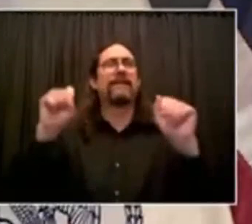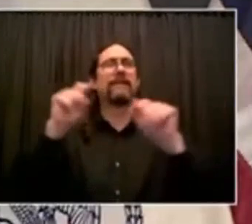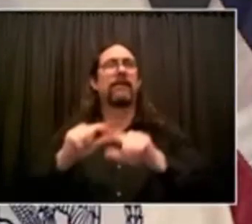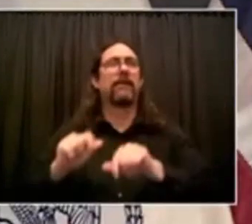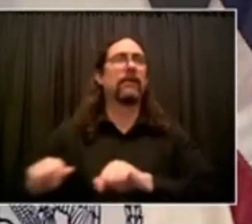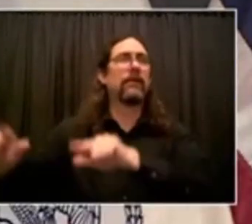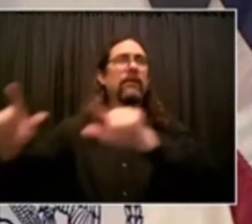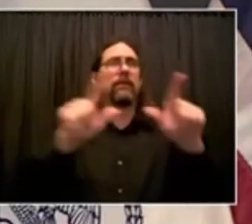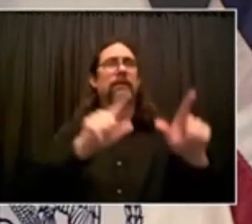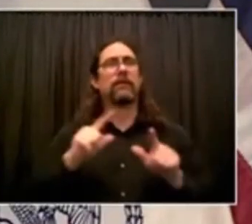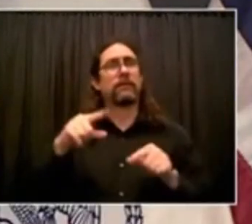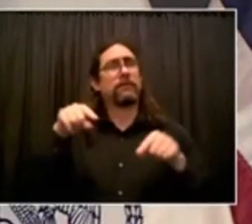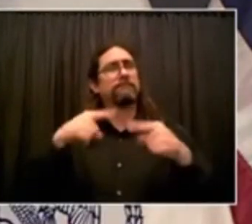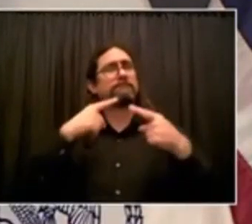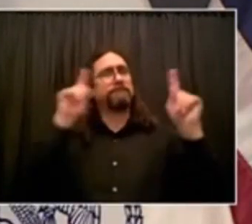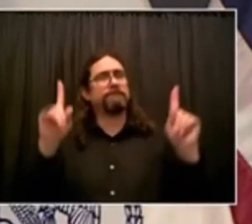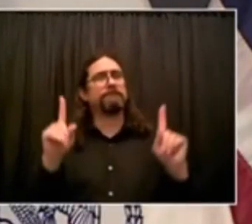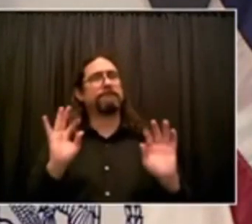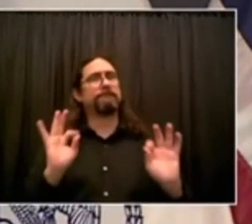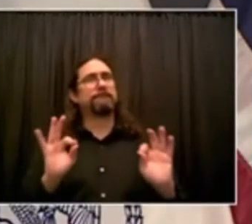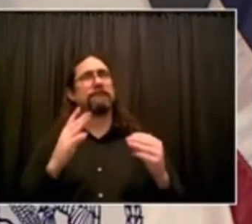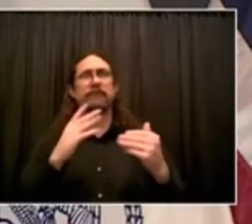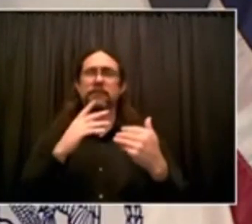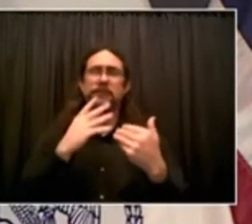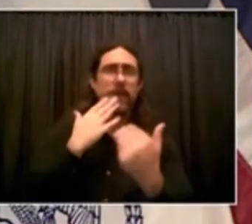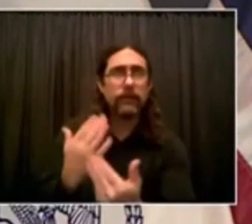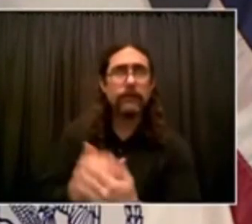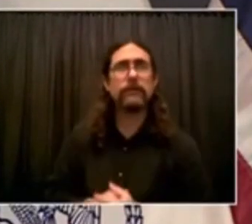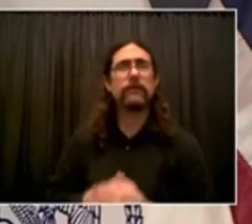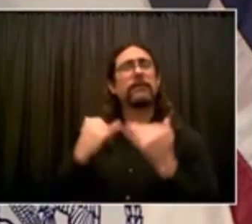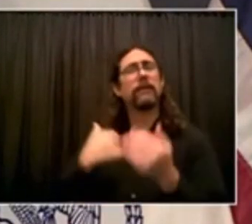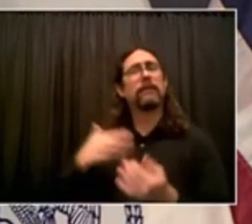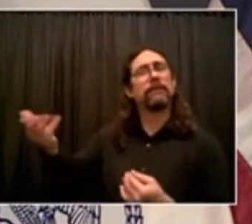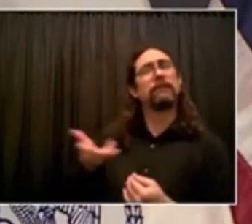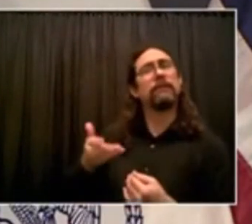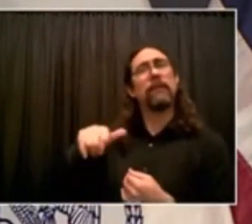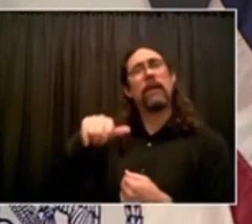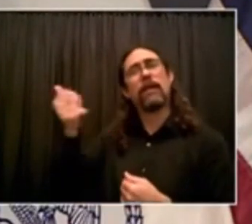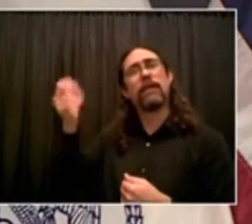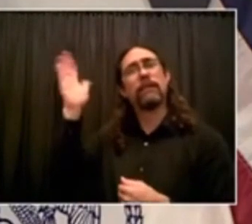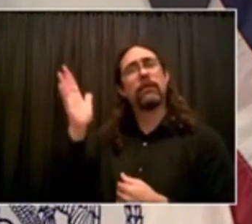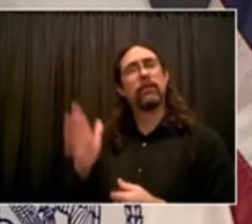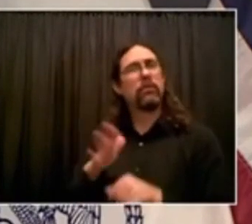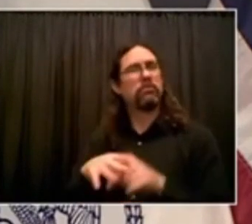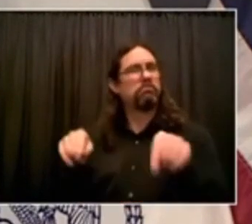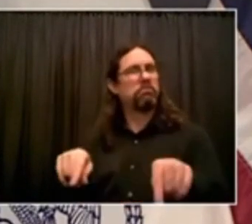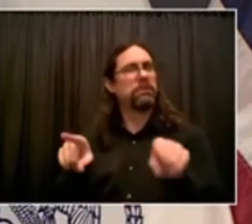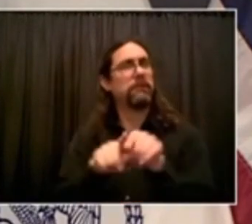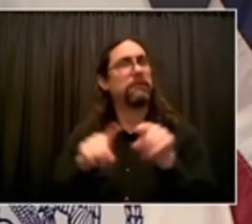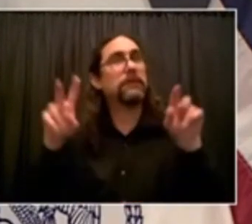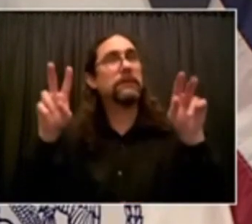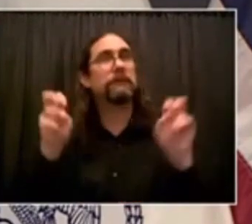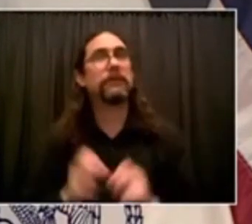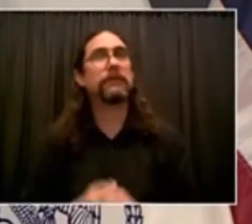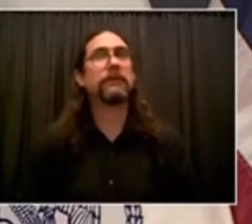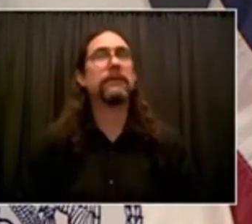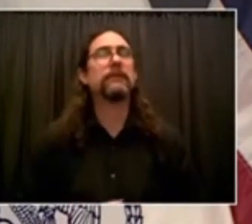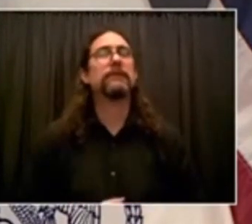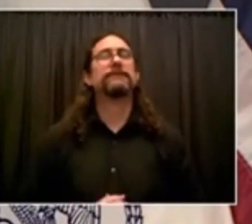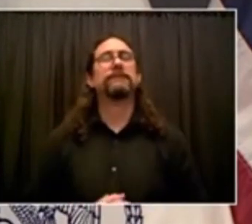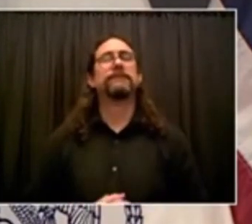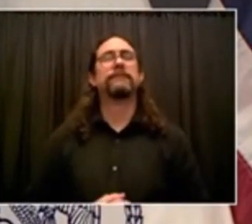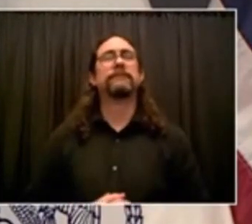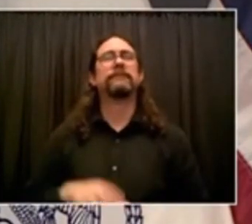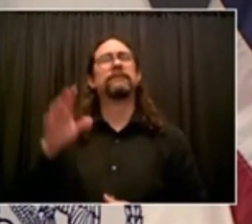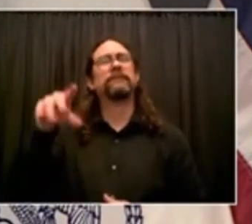now, one of the great national voices during this crisis. We've all been trying to navigate an extremely complex